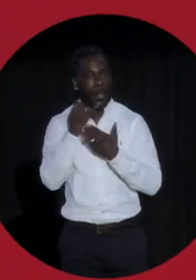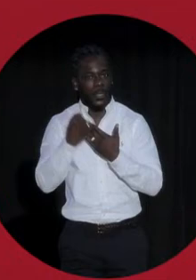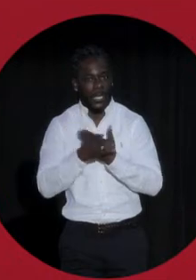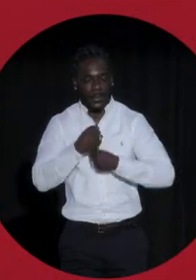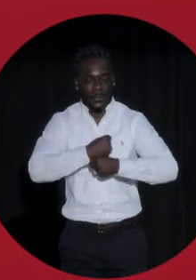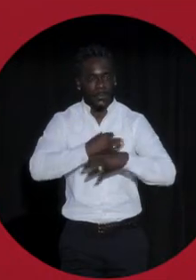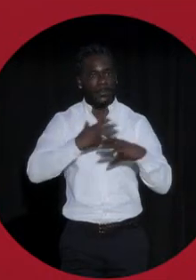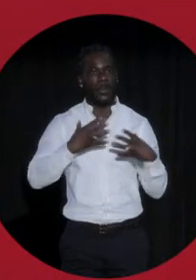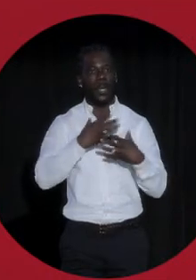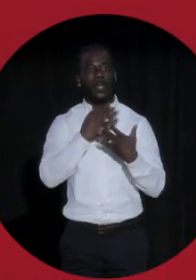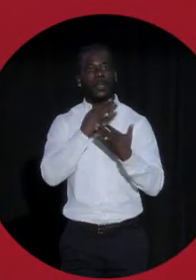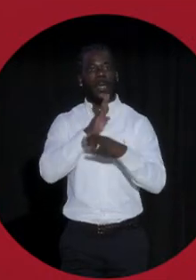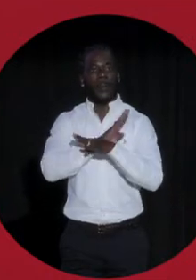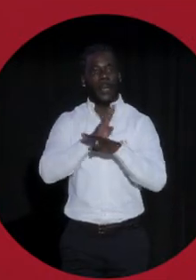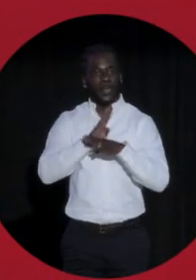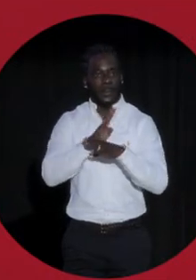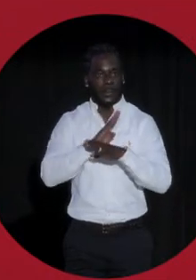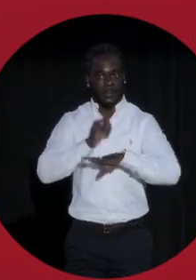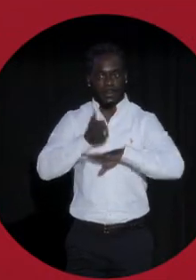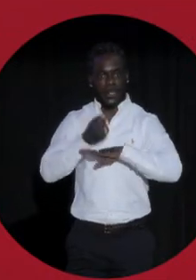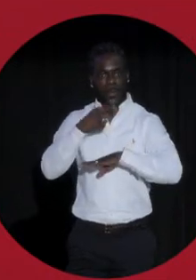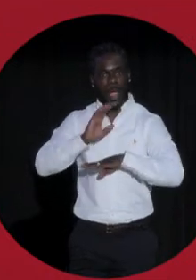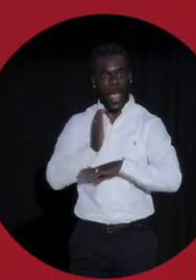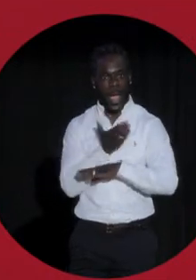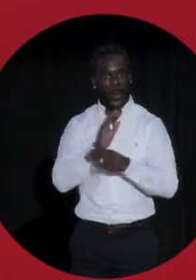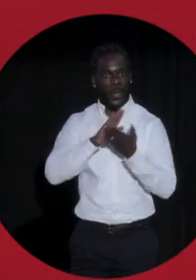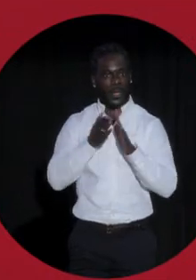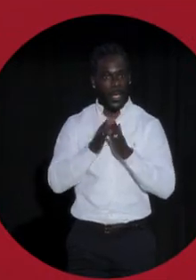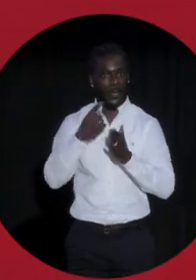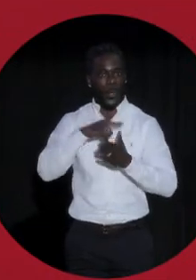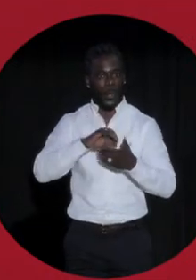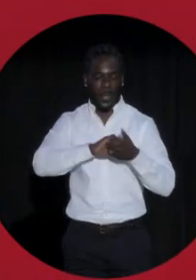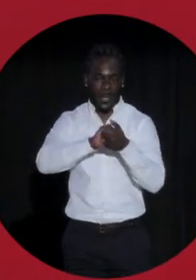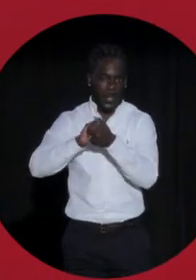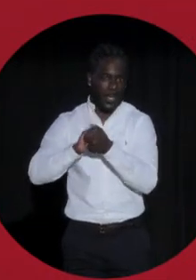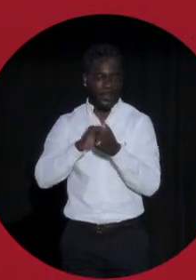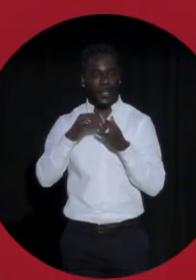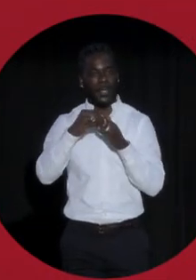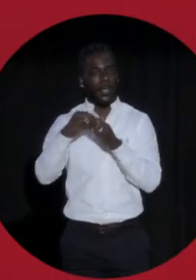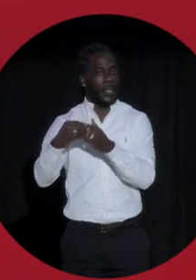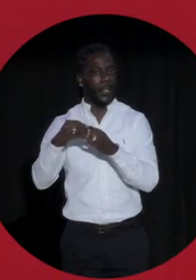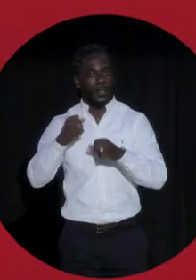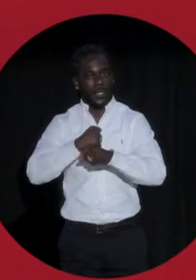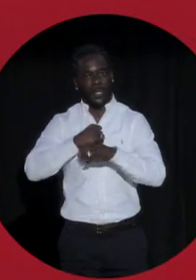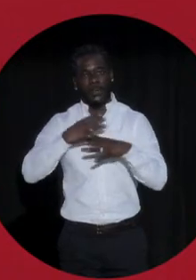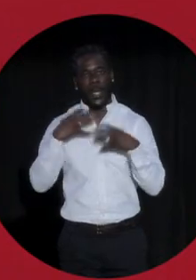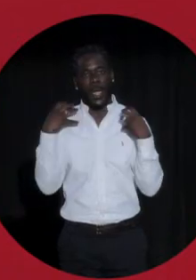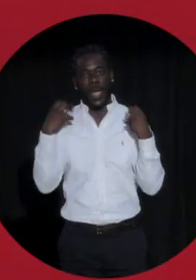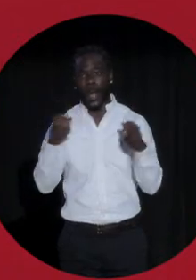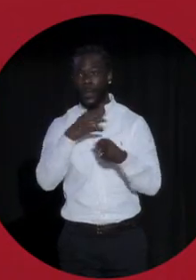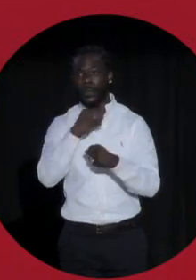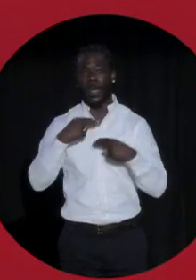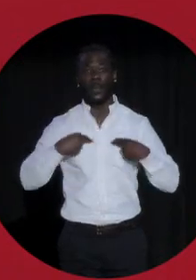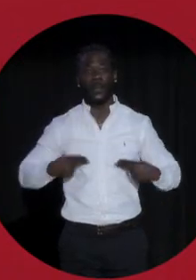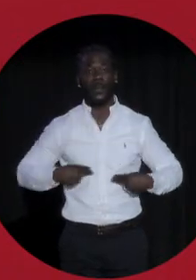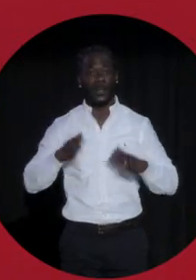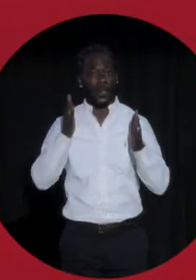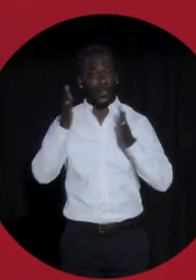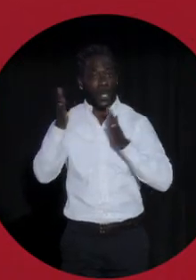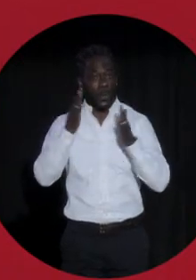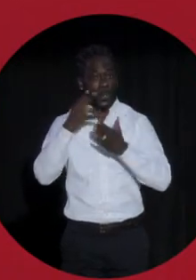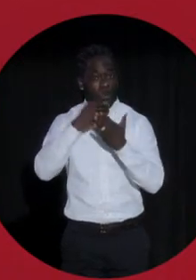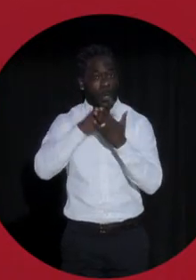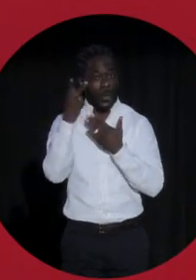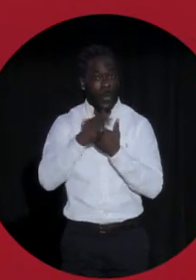the commercial base for our county. We have been the collaborative leadership that expanded health and human services